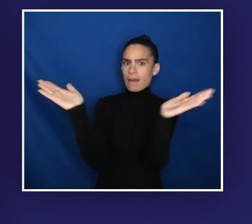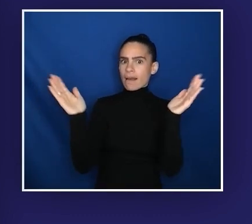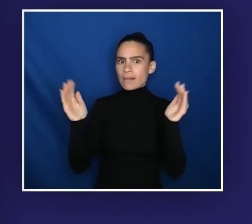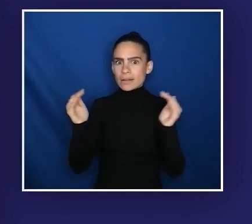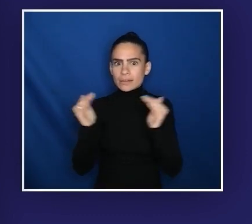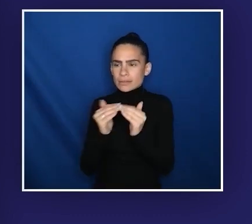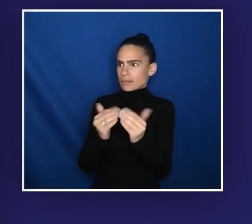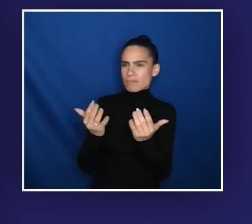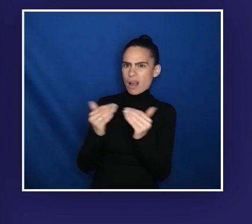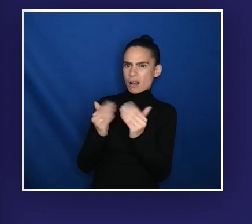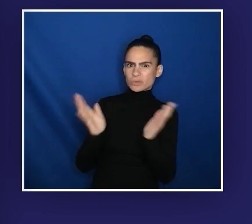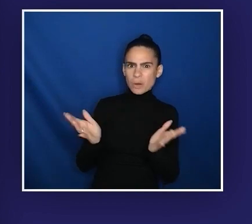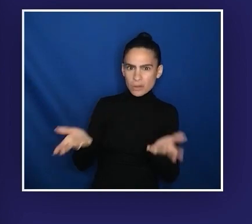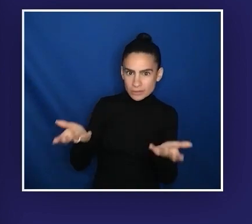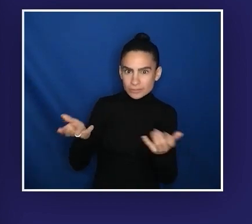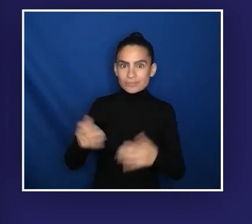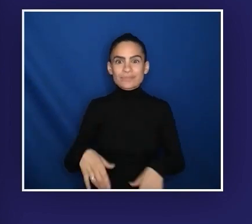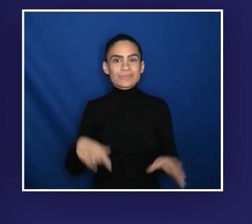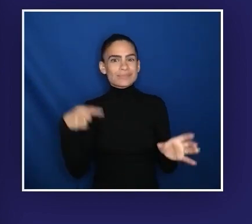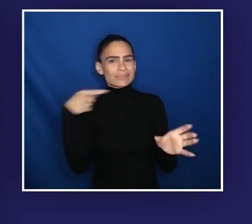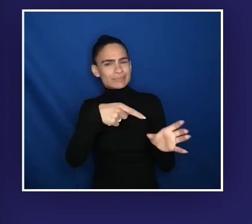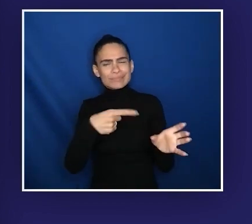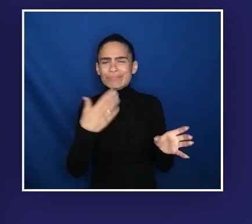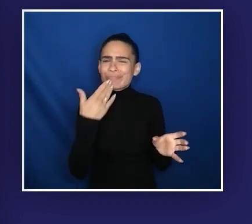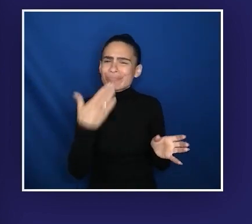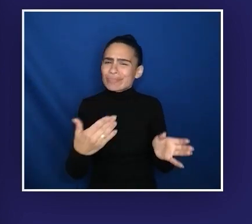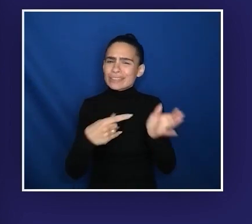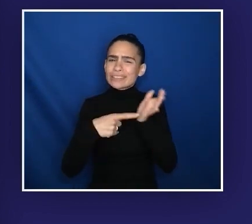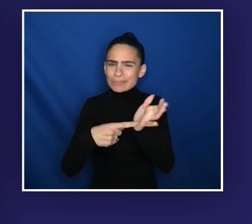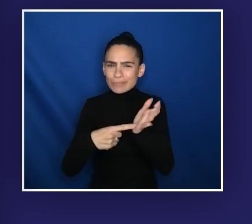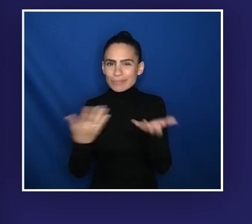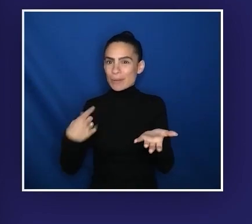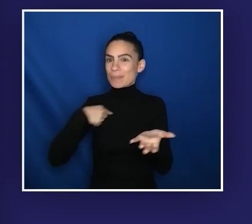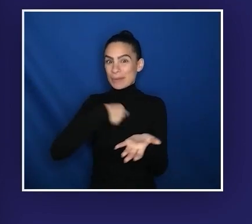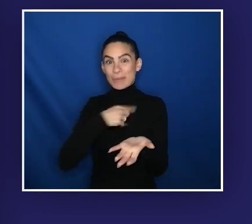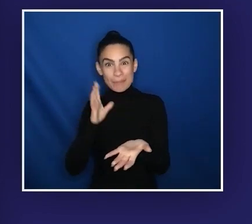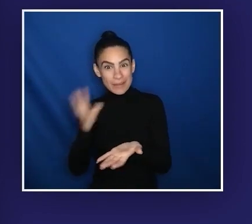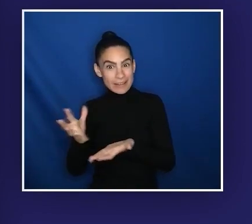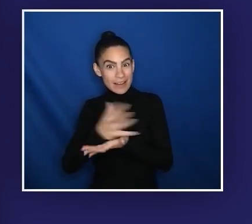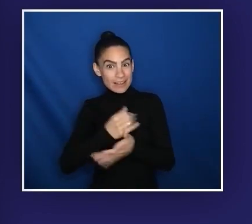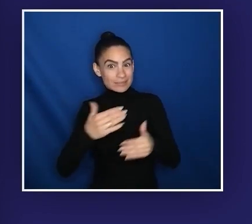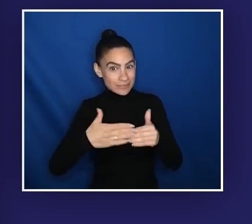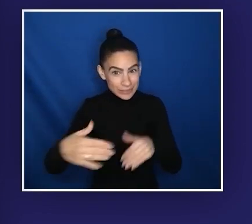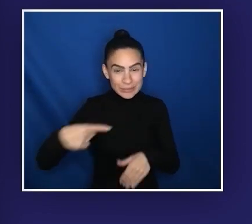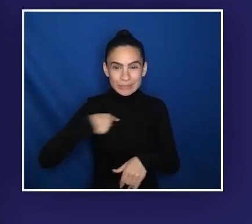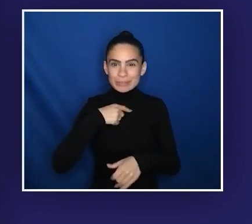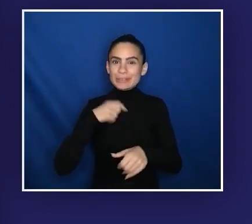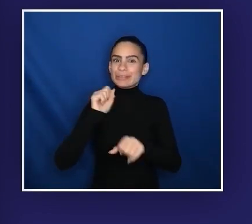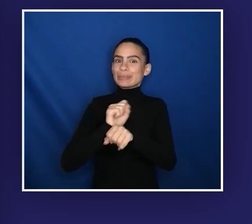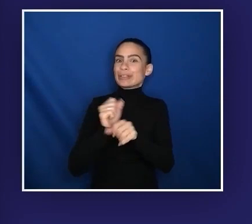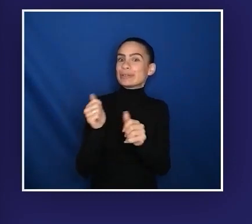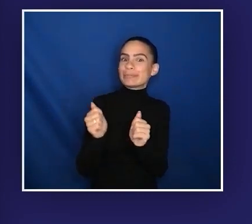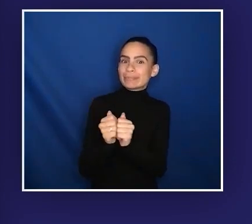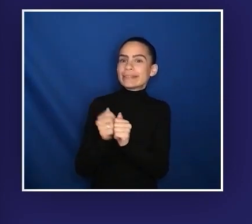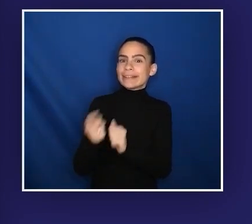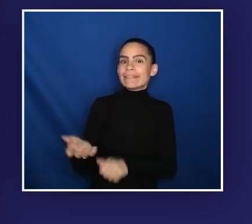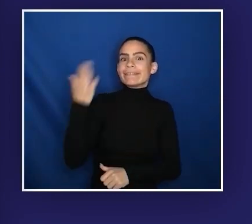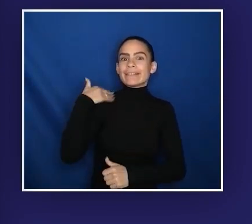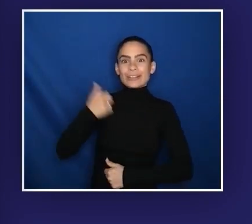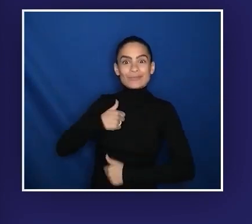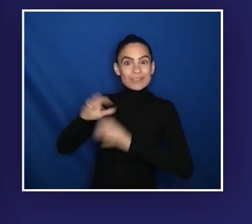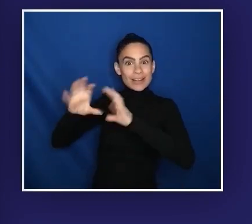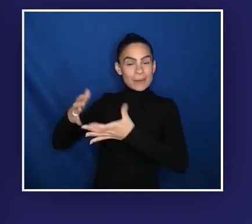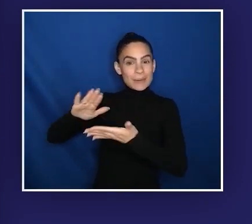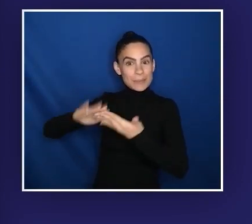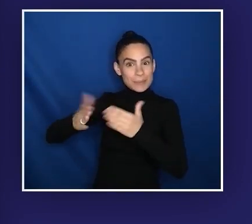Talk. I think that's a good example of what we're going to capture. We are working directly with the veteran community. We're